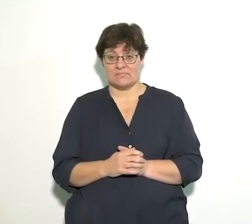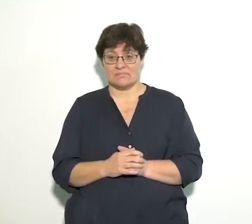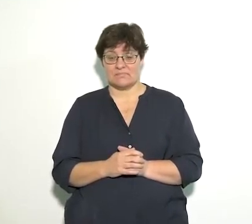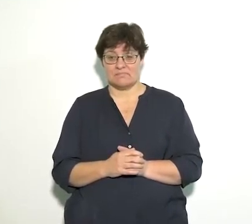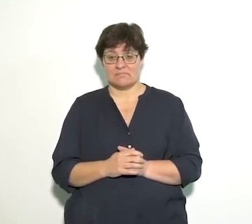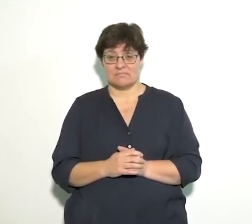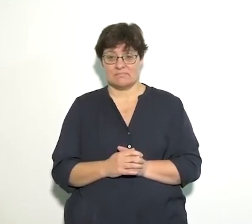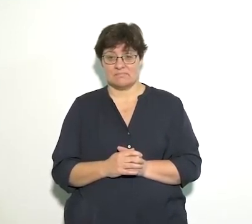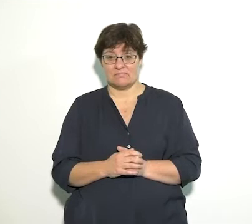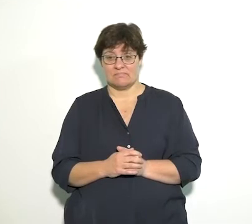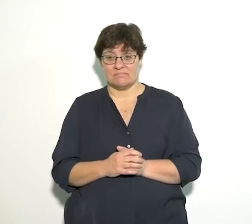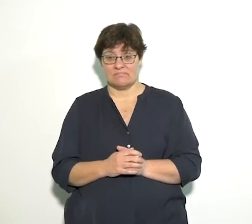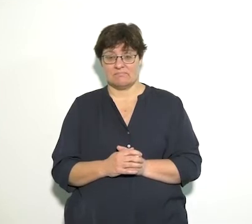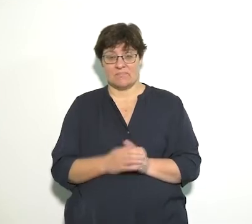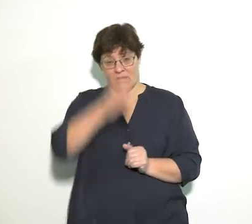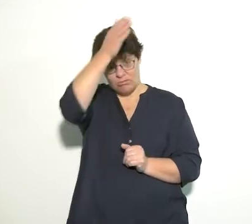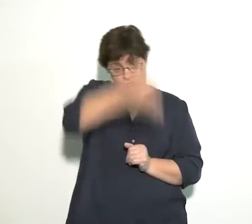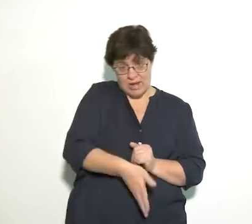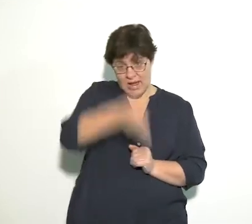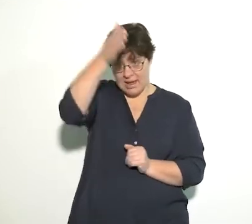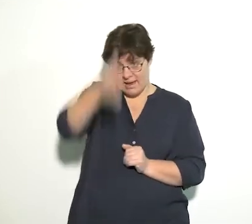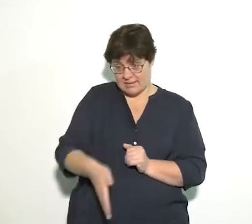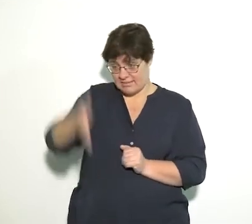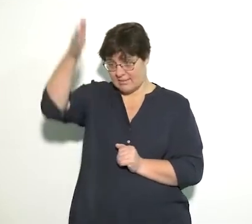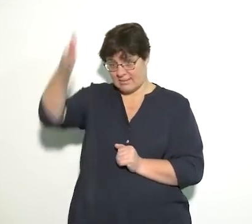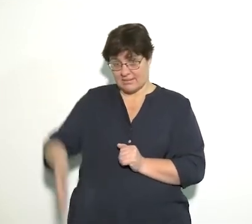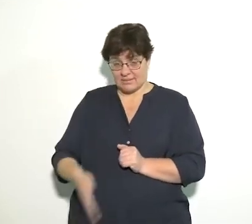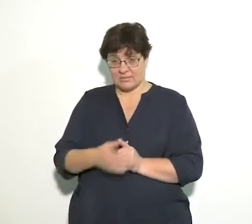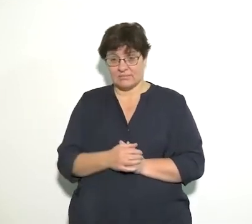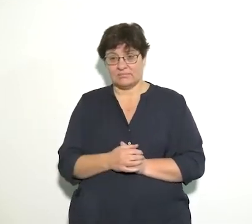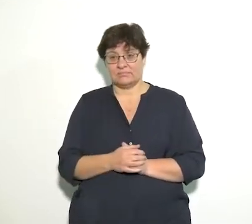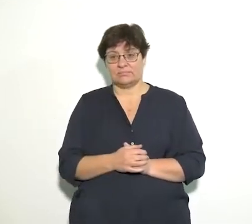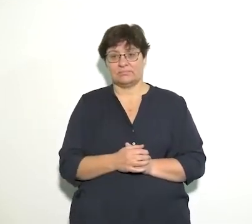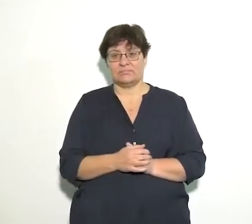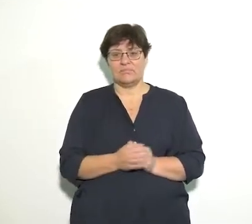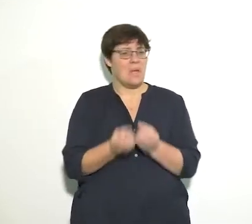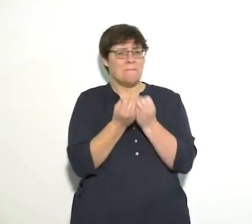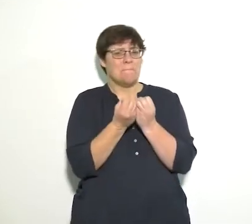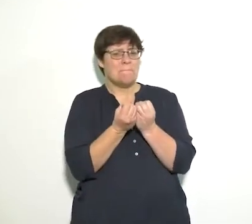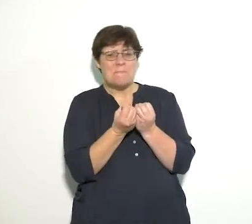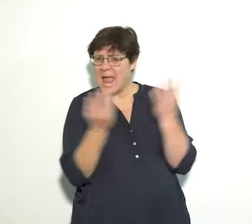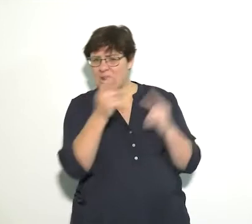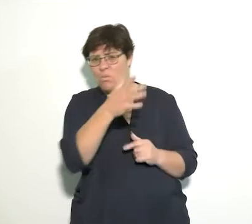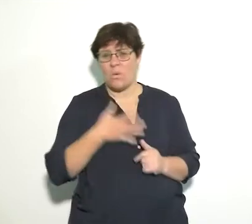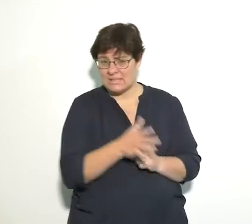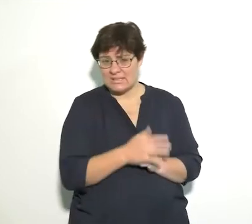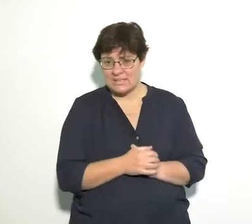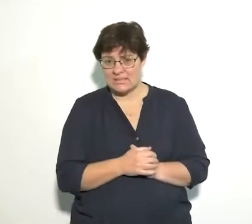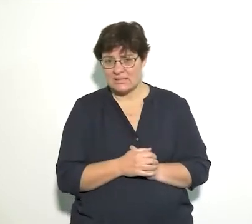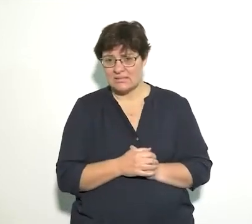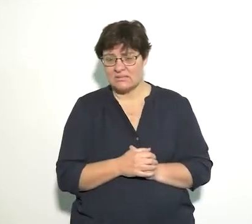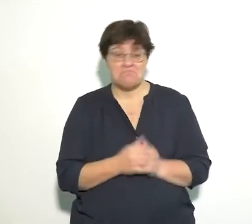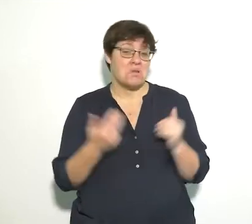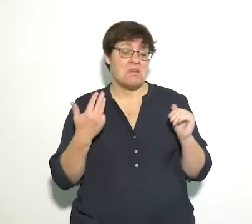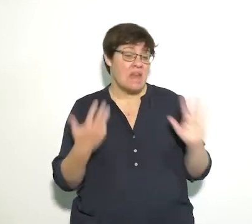So 8 centimeters, I draw my line across. And you can make as many snap cards as you want. If you want to